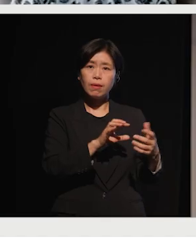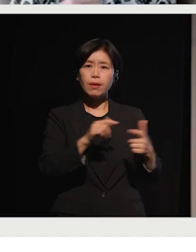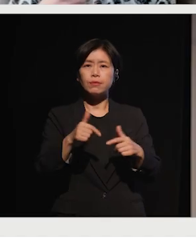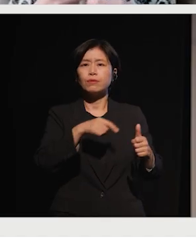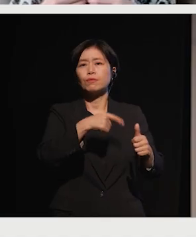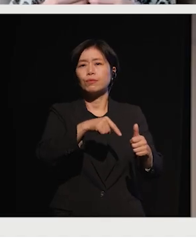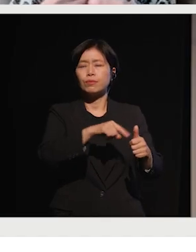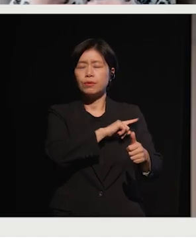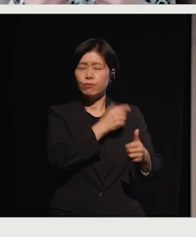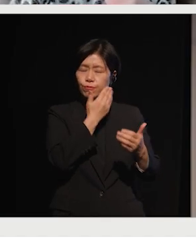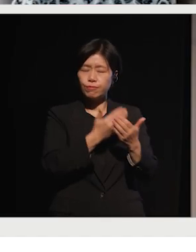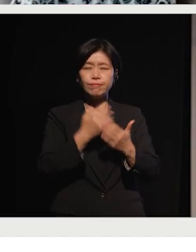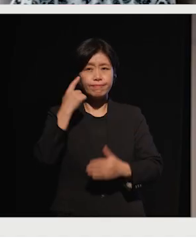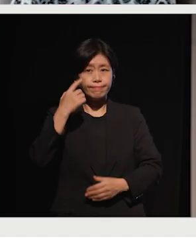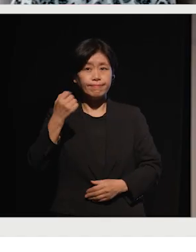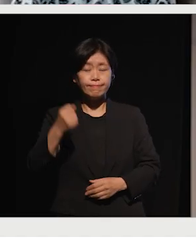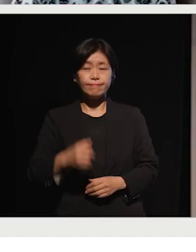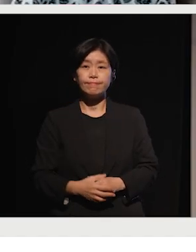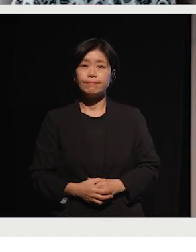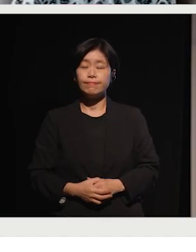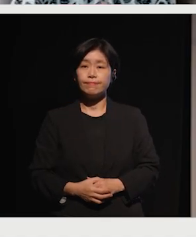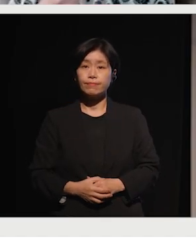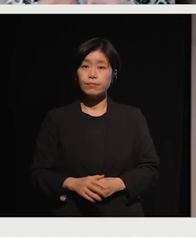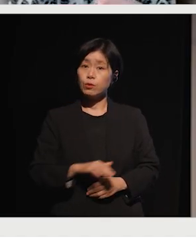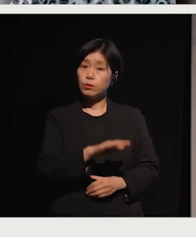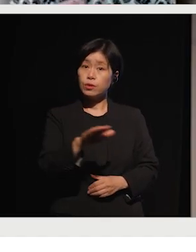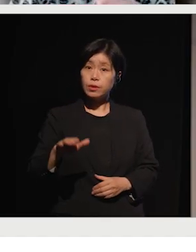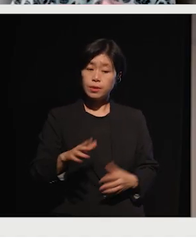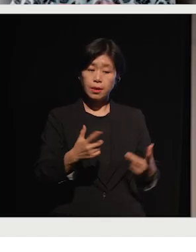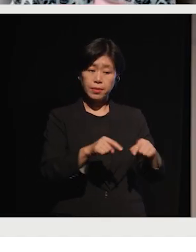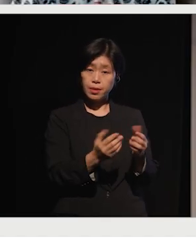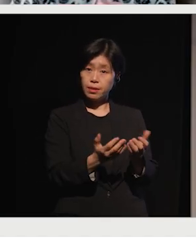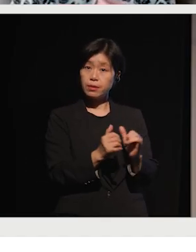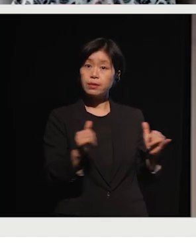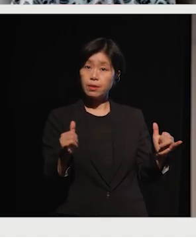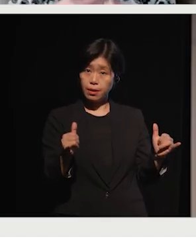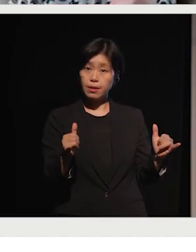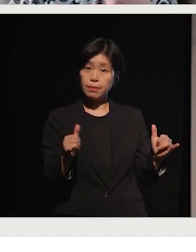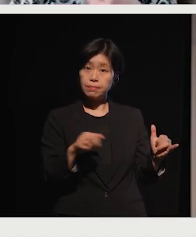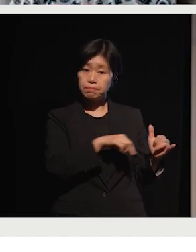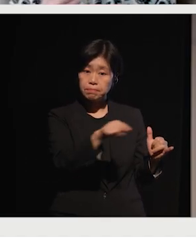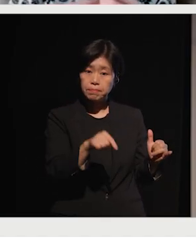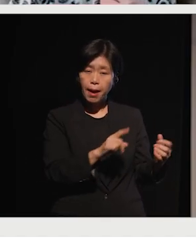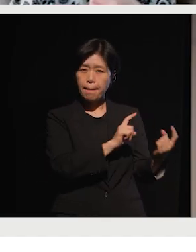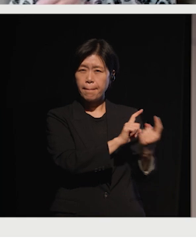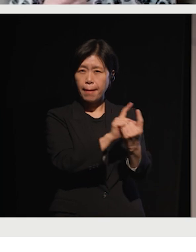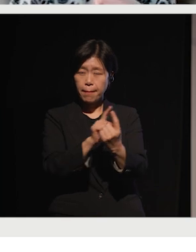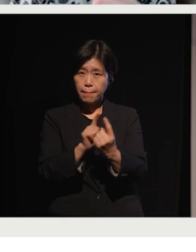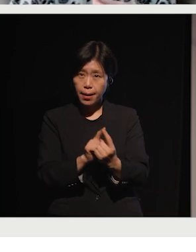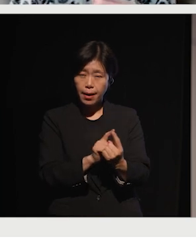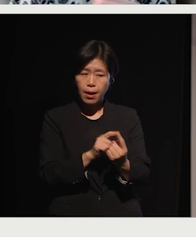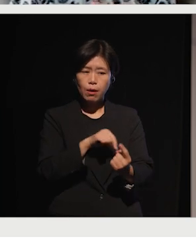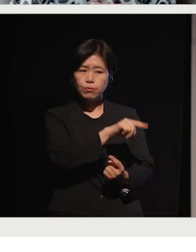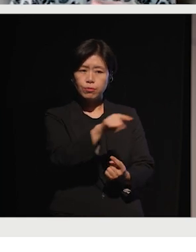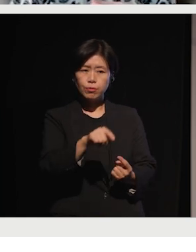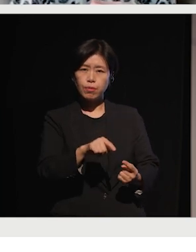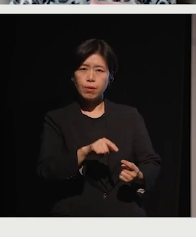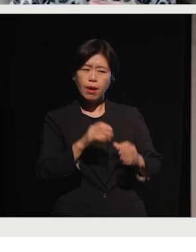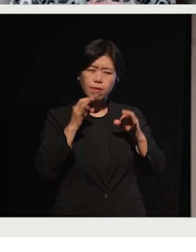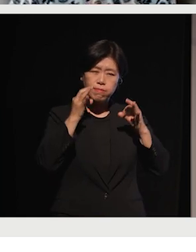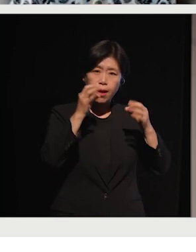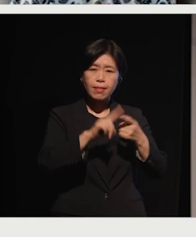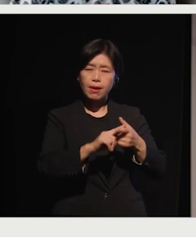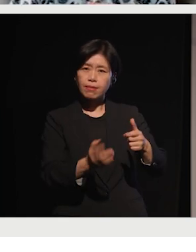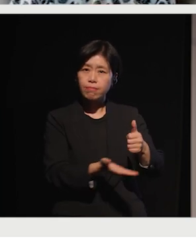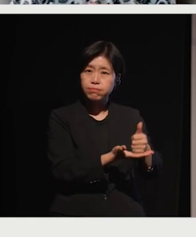are. We want to reinforce their efforts, and we want to help them gain and learn those skills that they